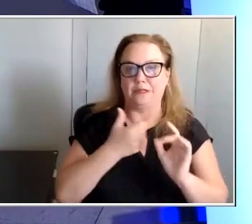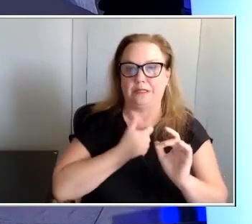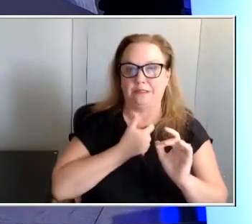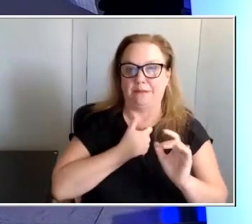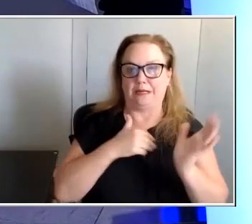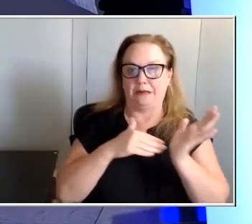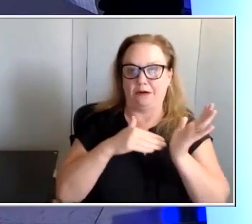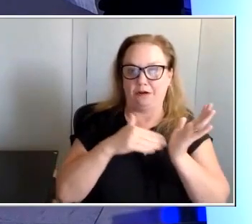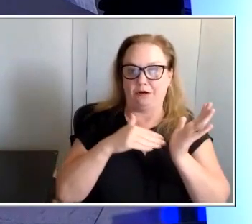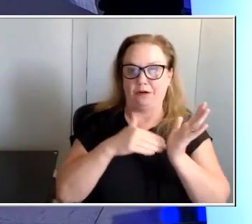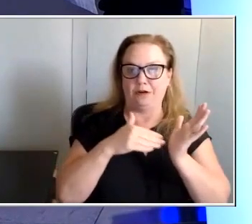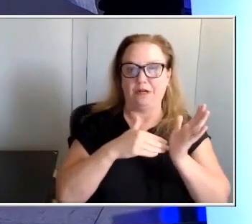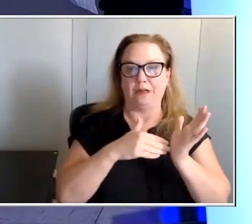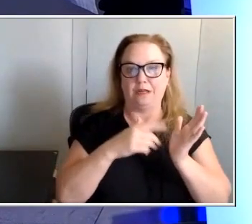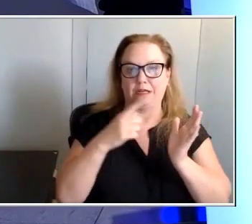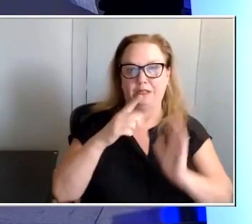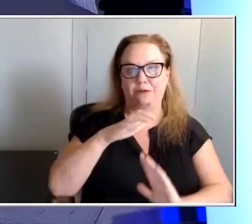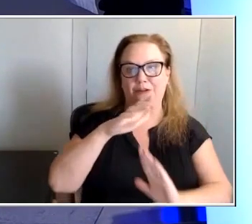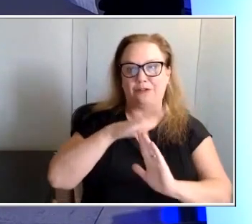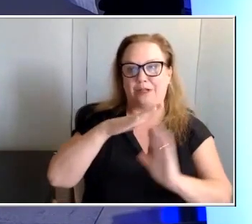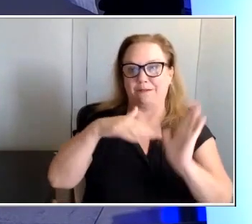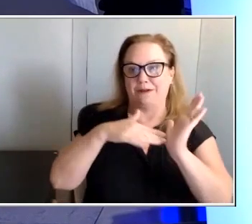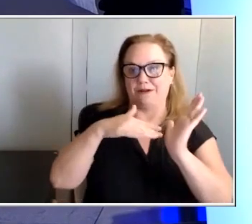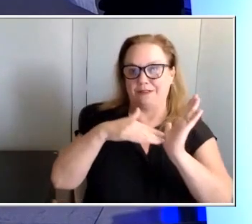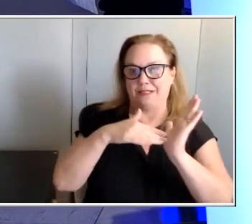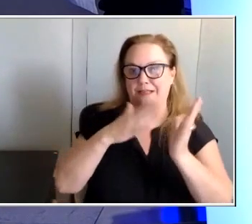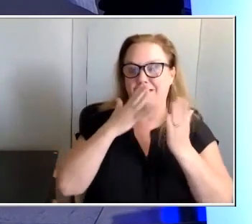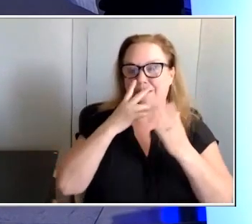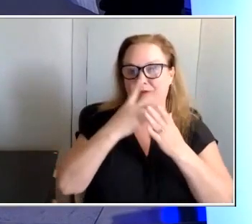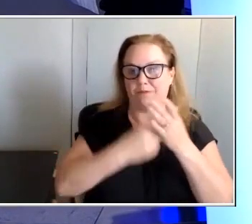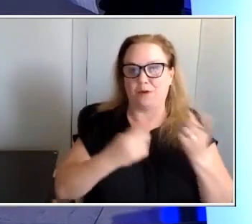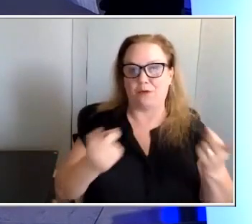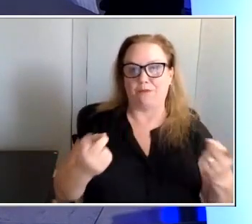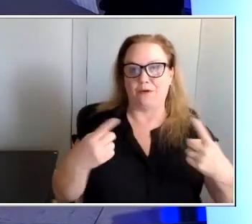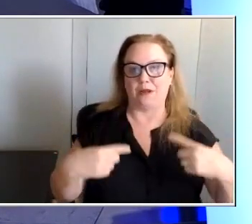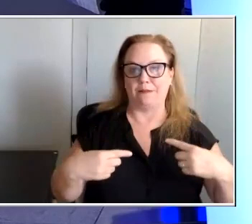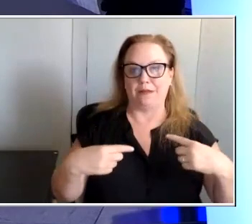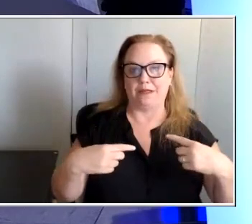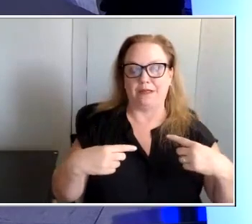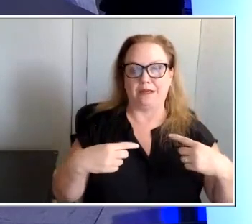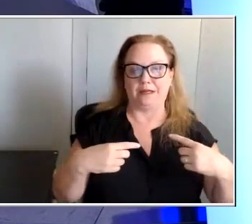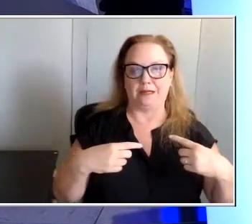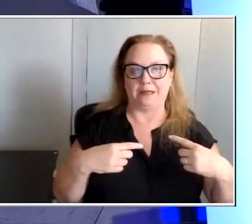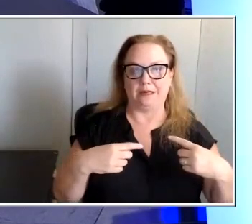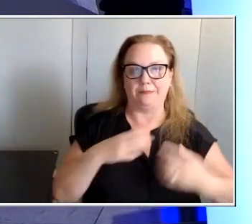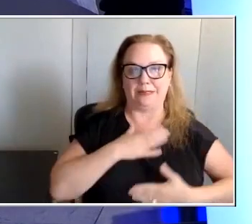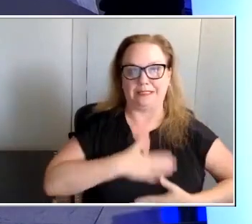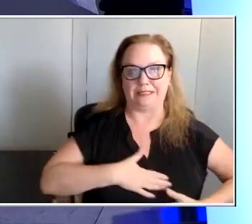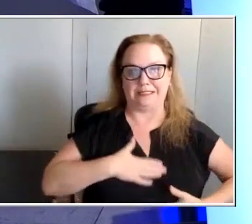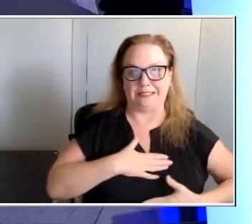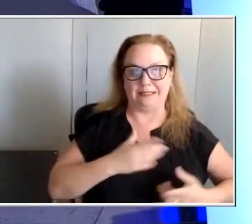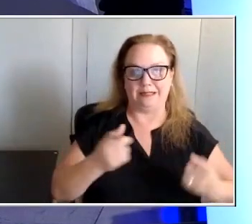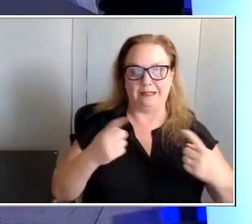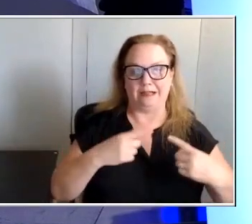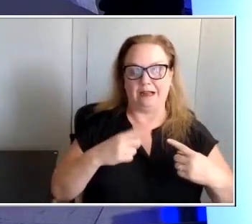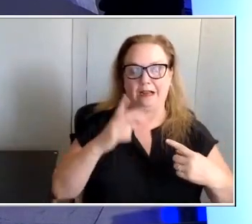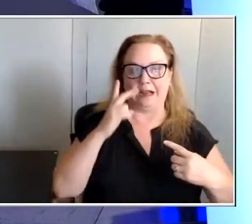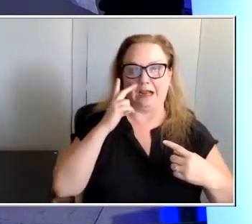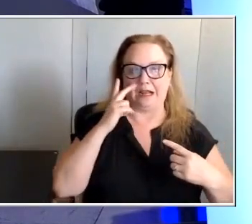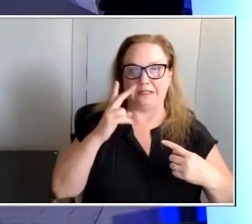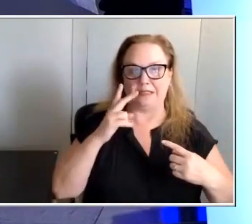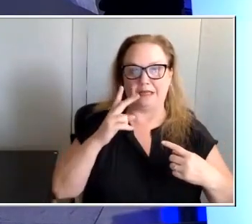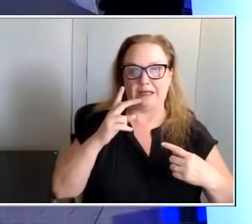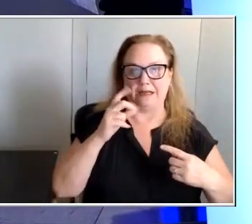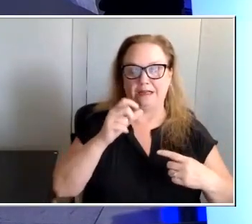and he is one of those top docs. Thank you both for being here. It's delighted, although I got to say one thing. I'm not sure, I saw Dr. Parker yesterday at